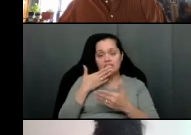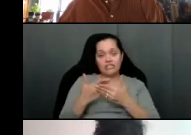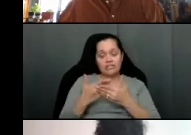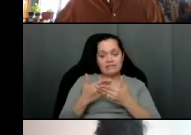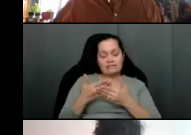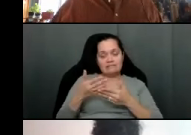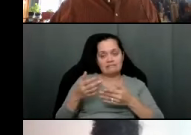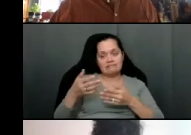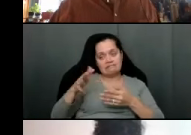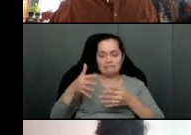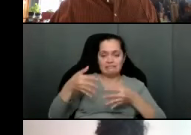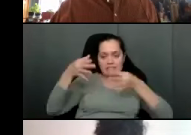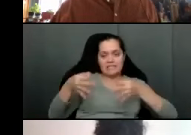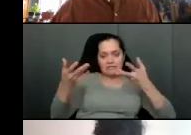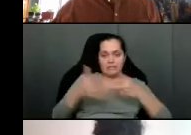decisions.